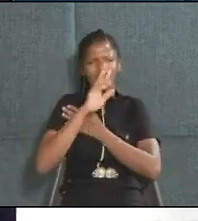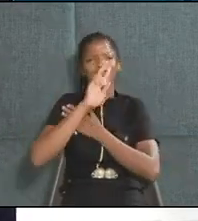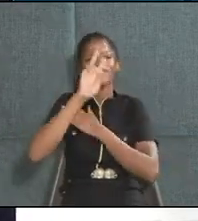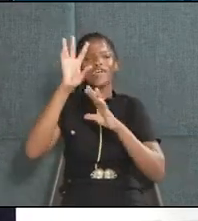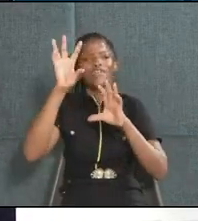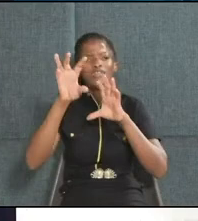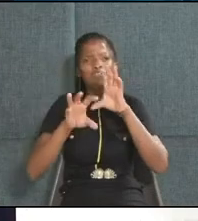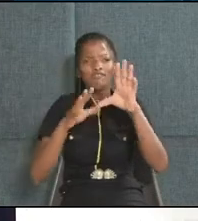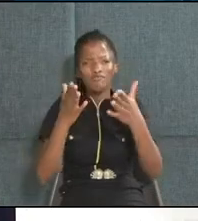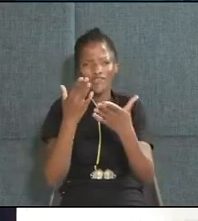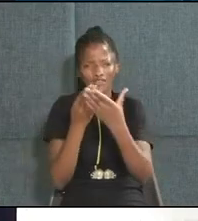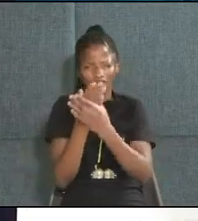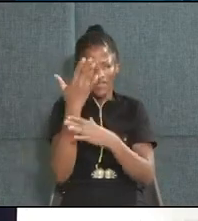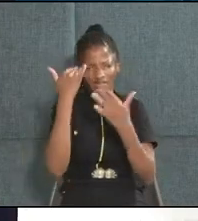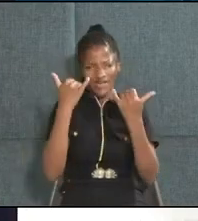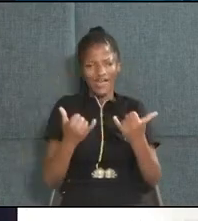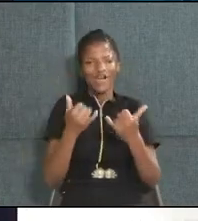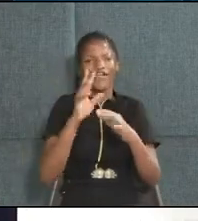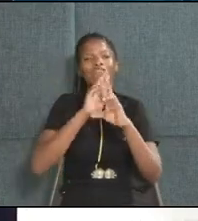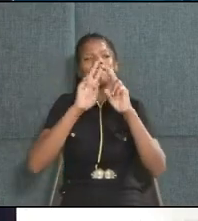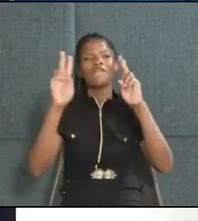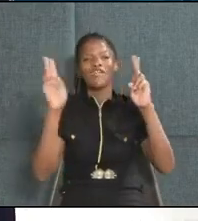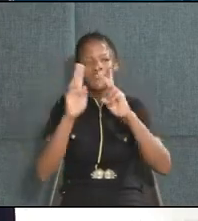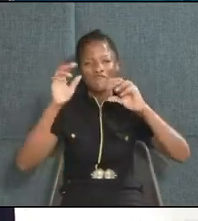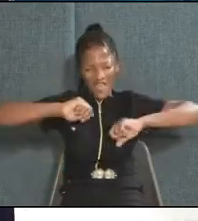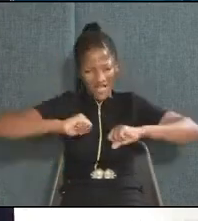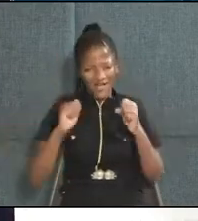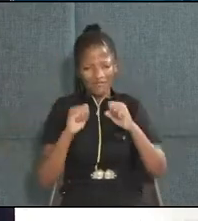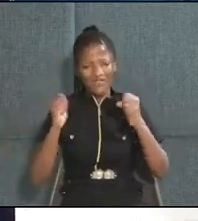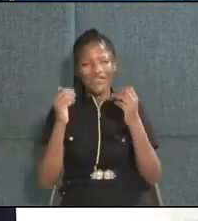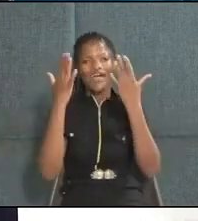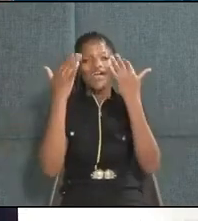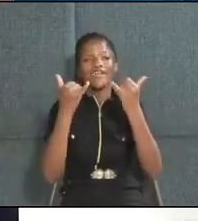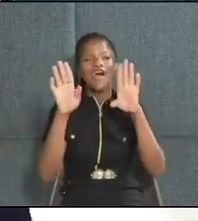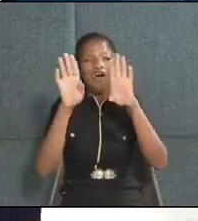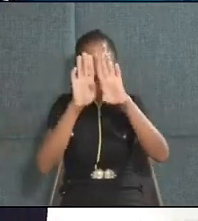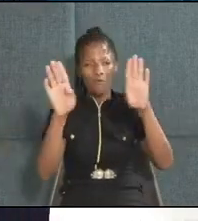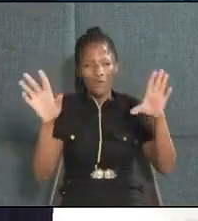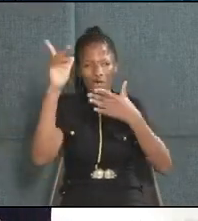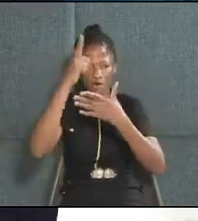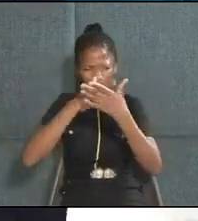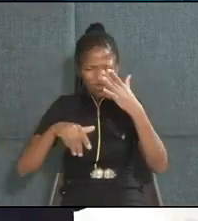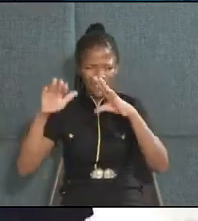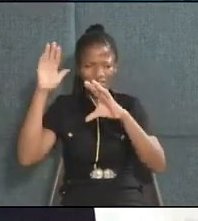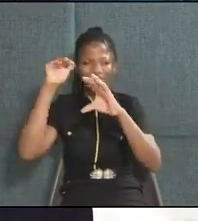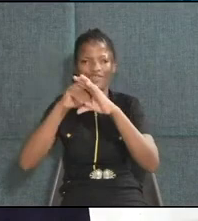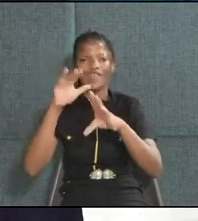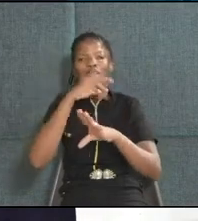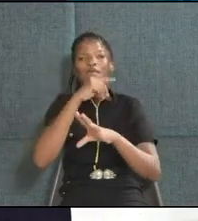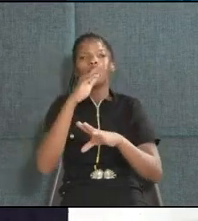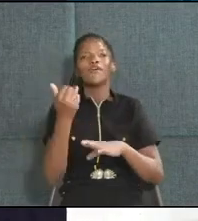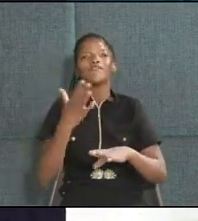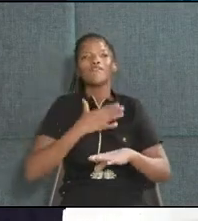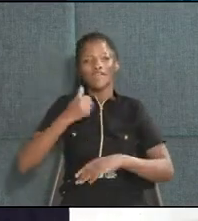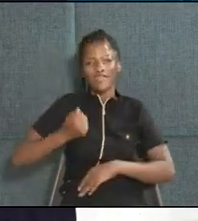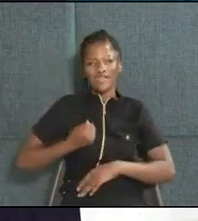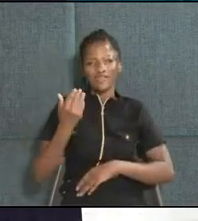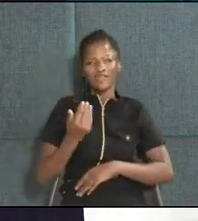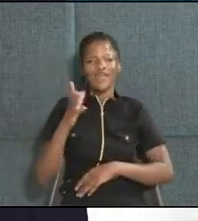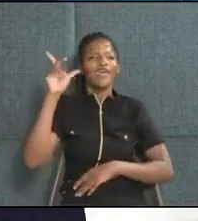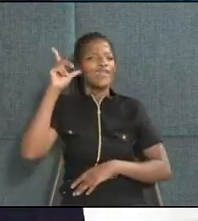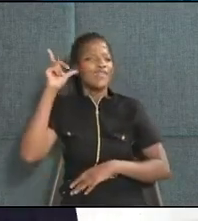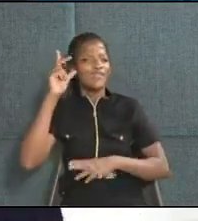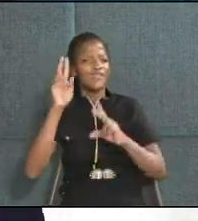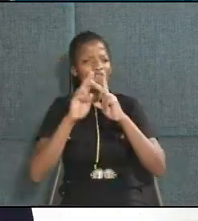on envelopes now? This is interesting. Open and read what is inside. Boys and girls, listen